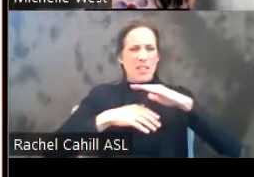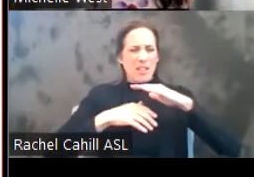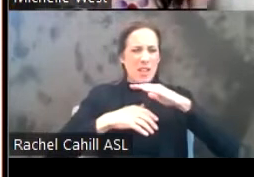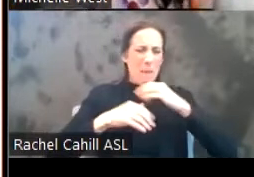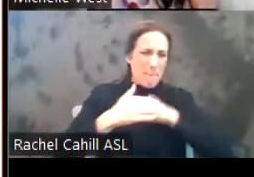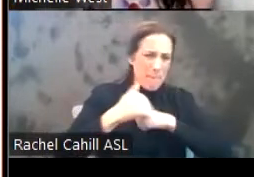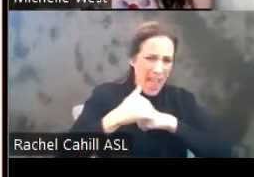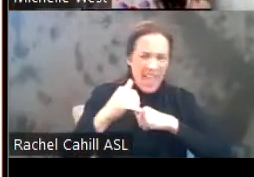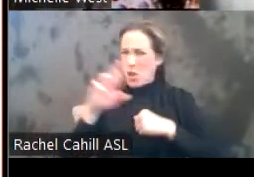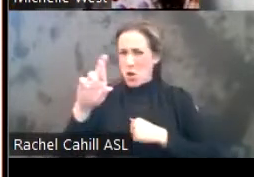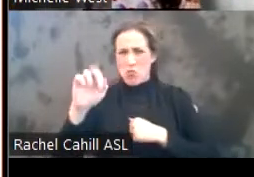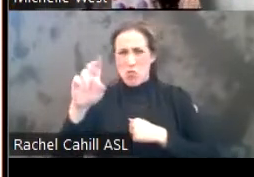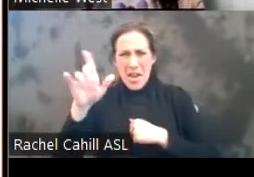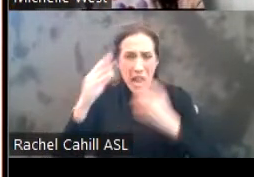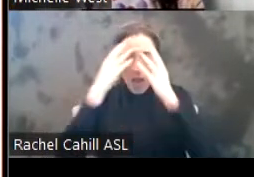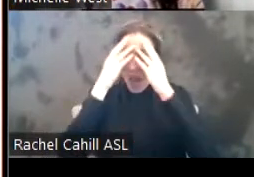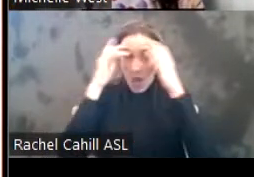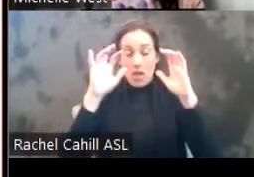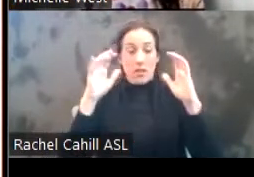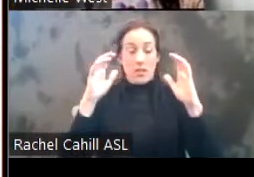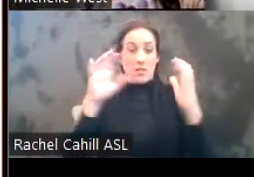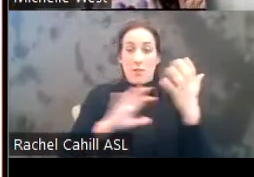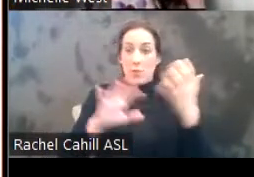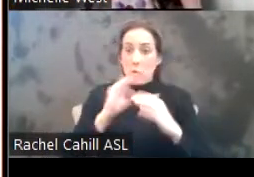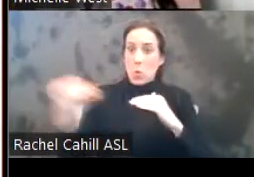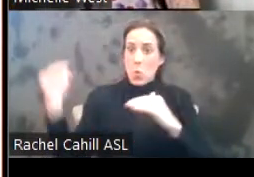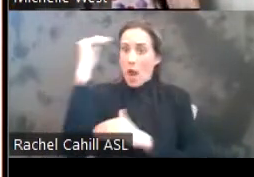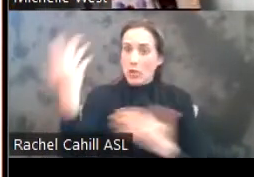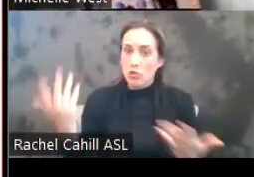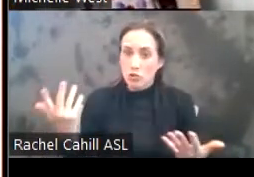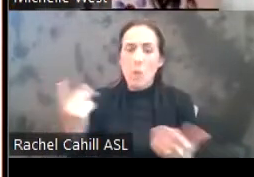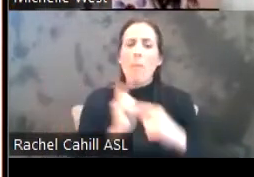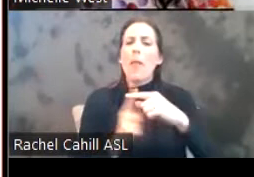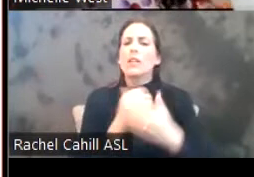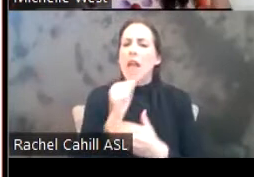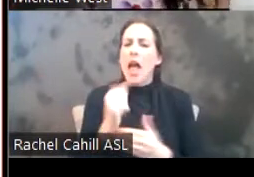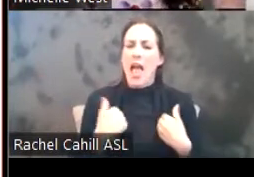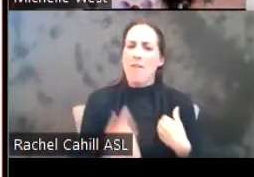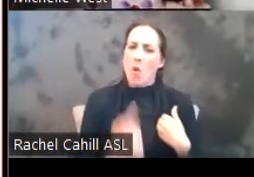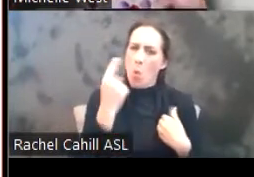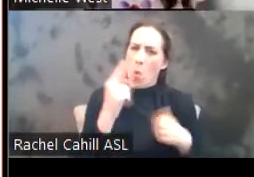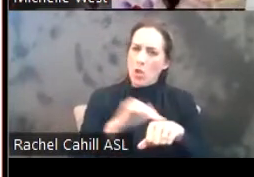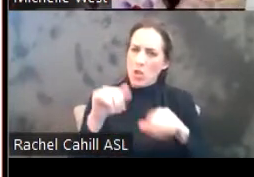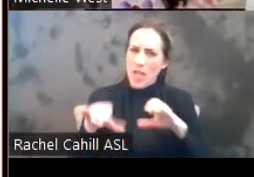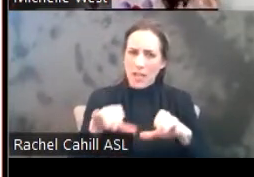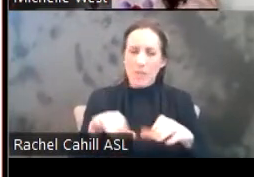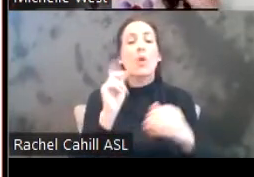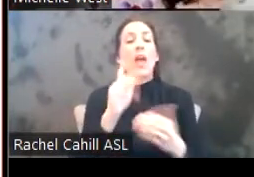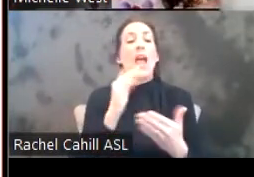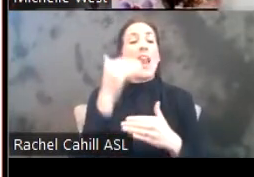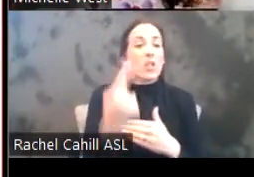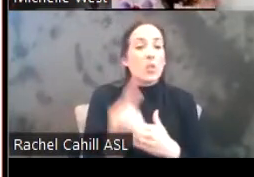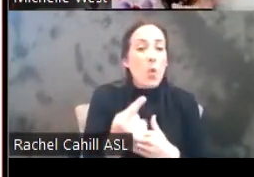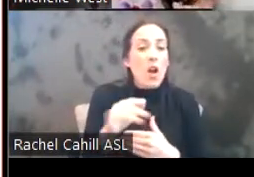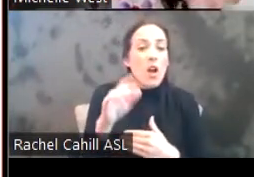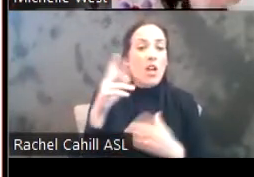Like, no, too much. And it doesn't have one call to action. Fantastic Sam's has a picture of a